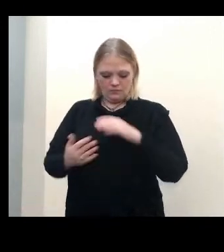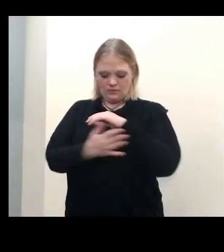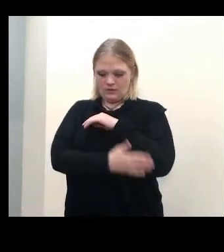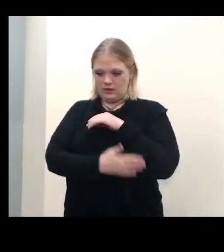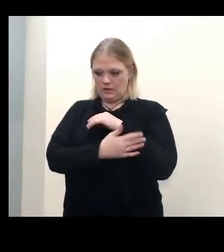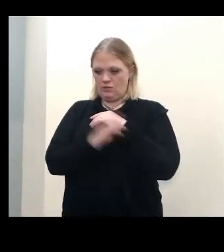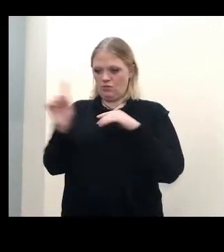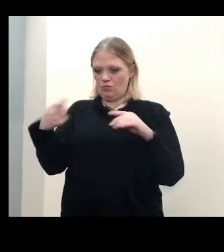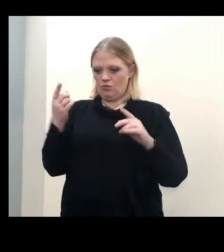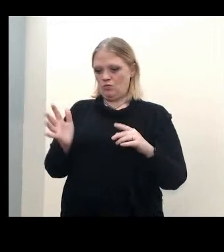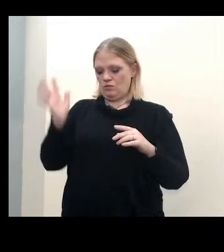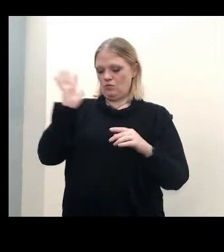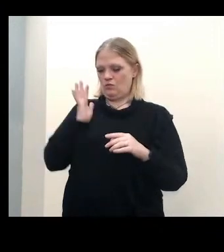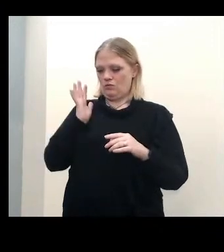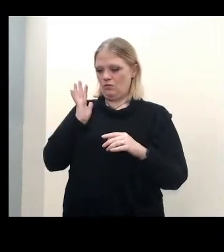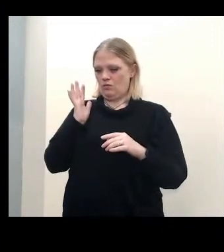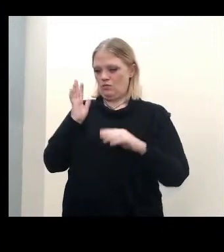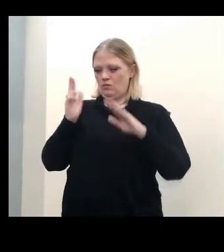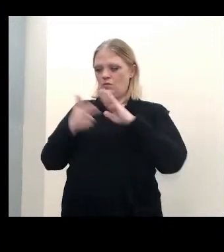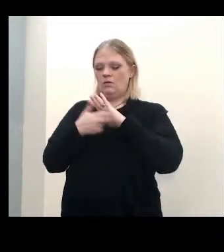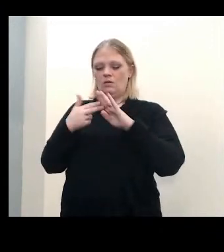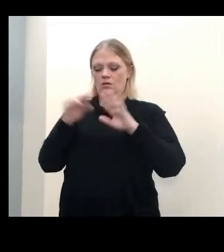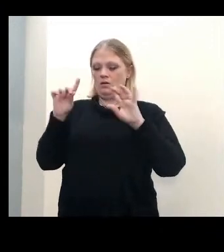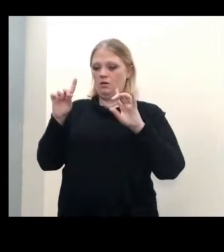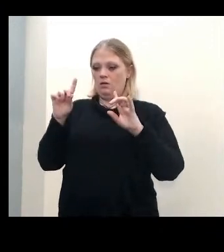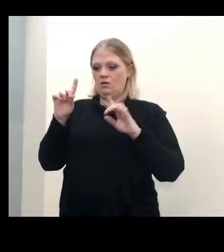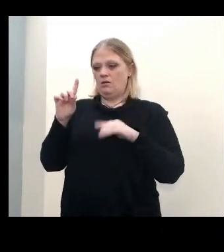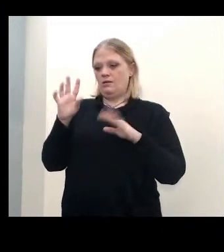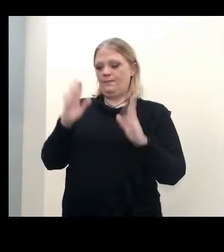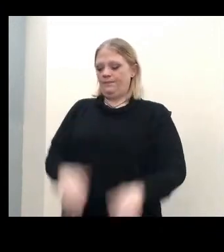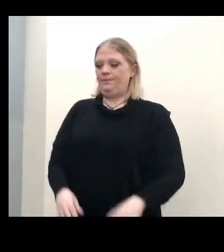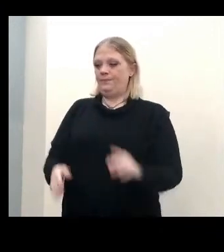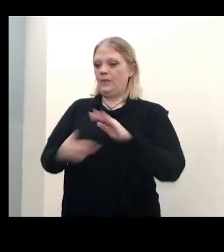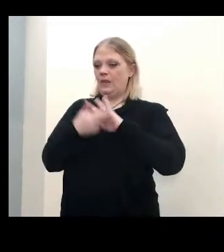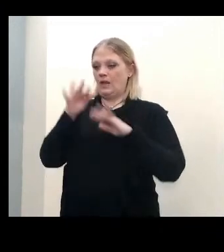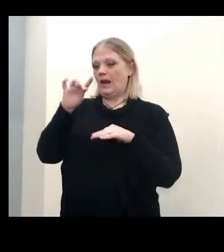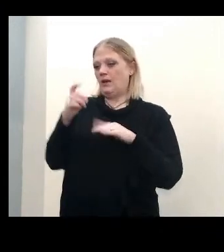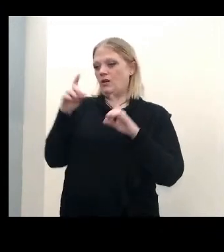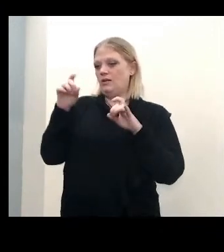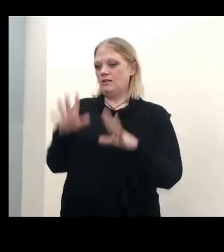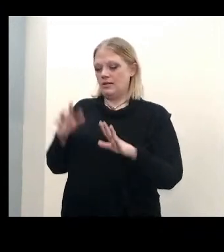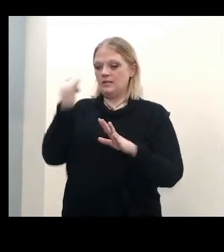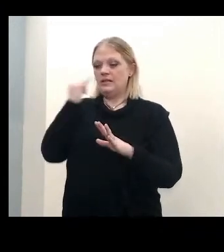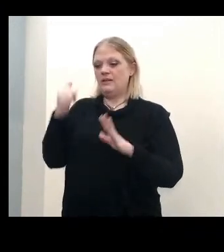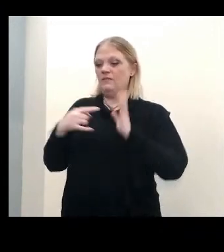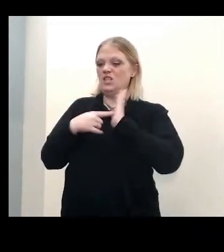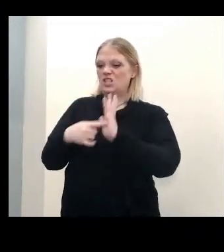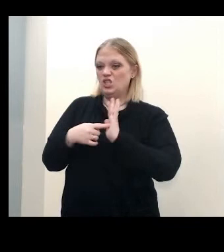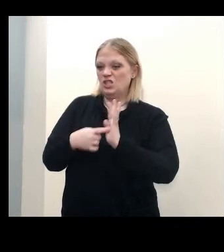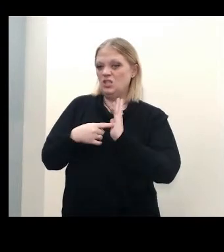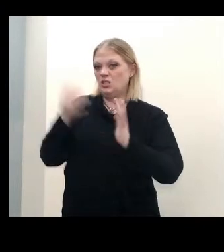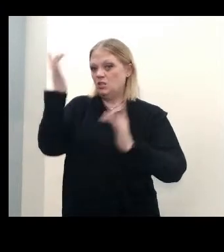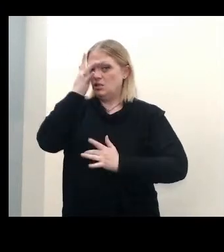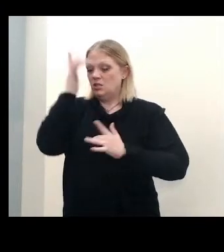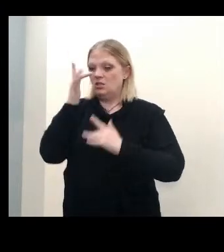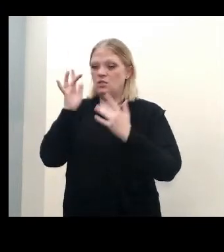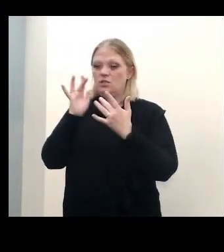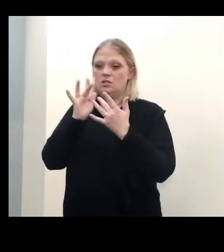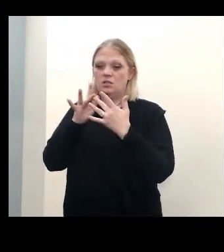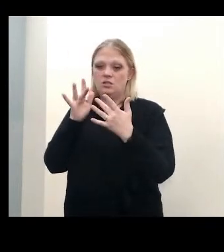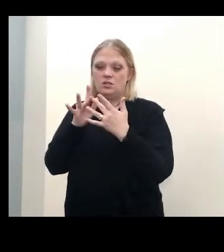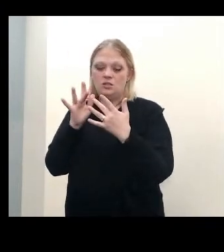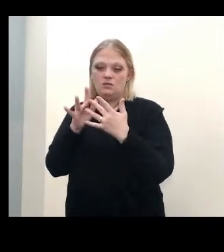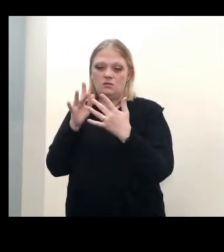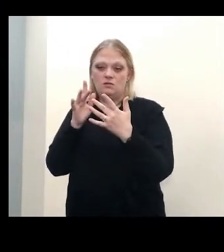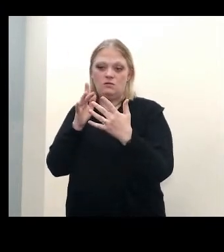vaccinating, offering, diagnostic testing to folks who showed symptoms or were close contact, because there was some